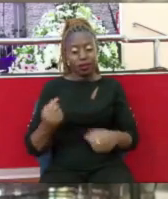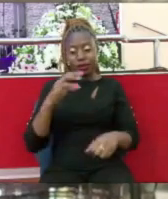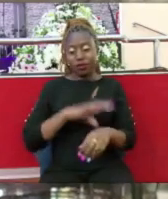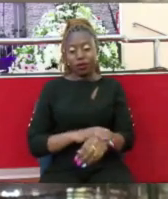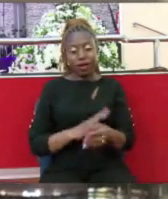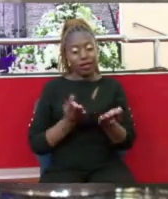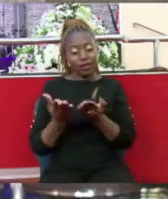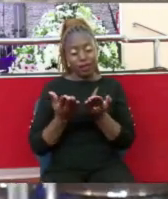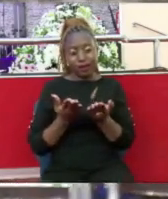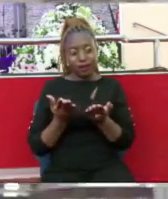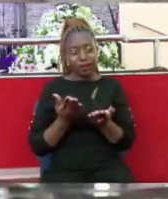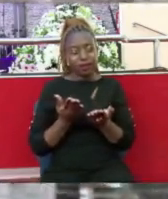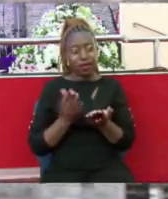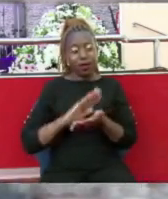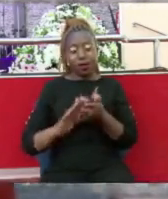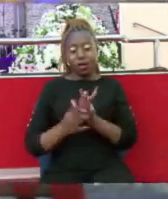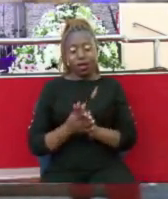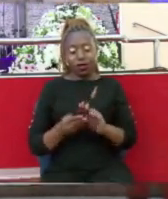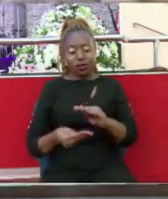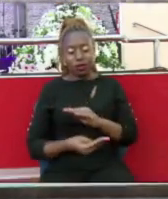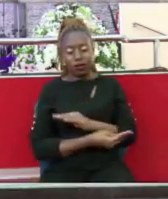because they want a bribe?